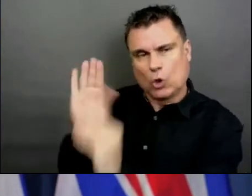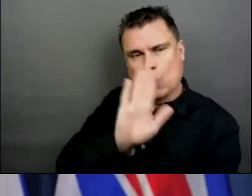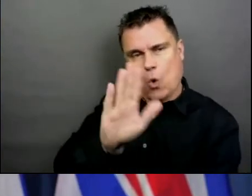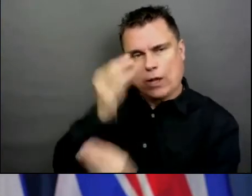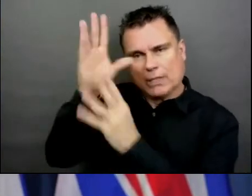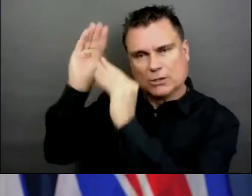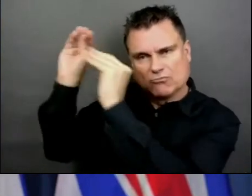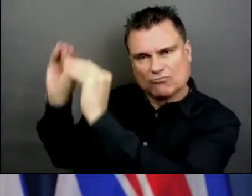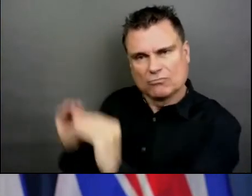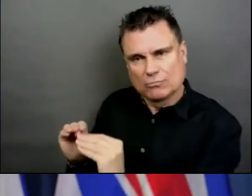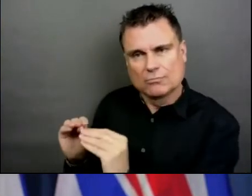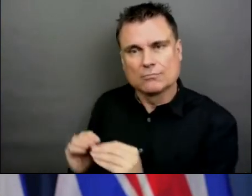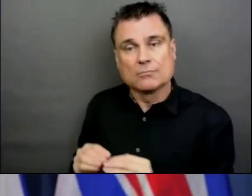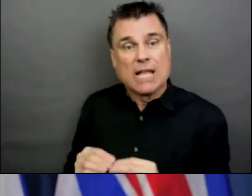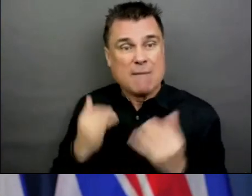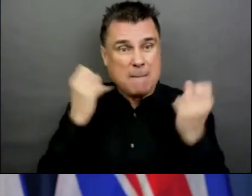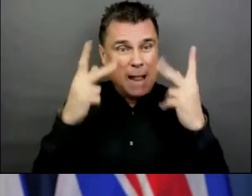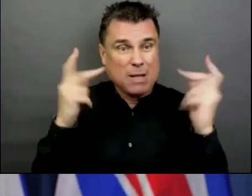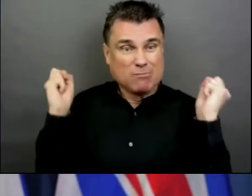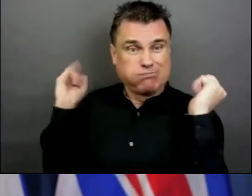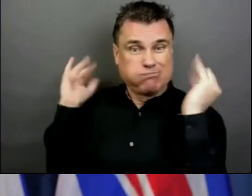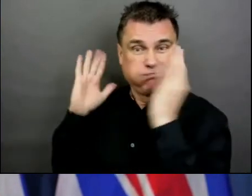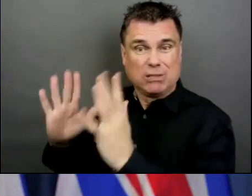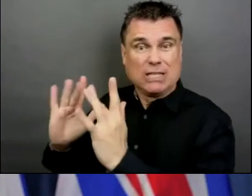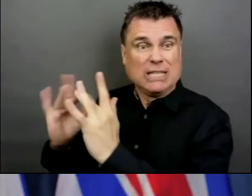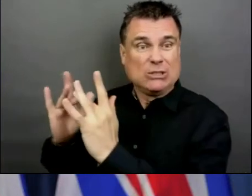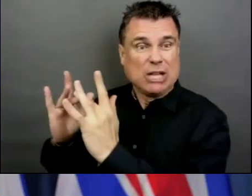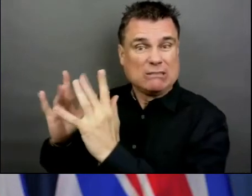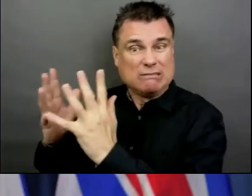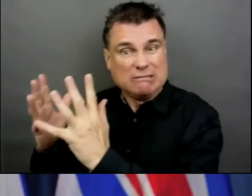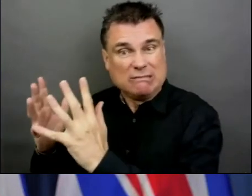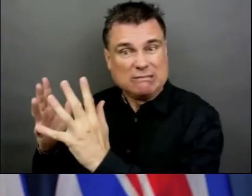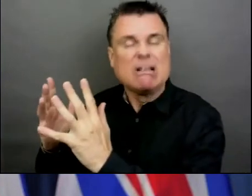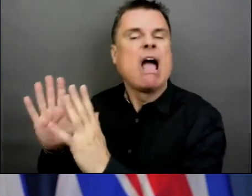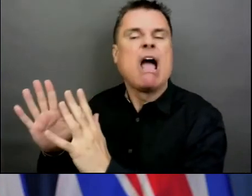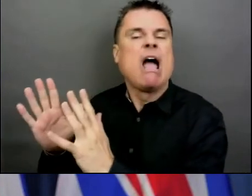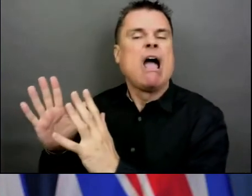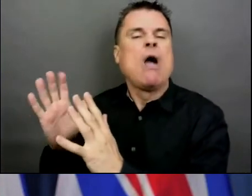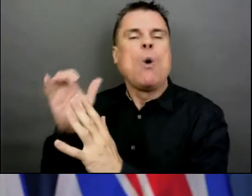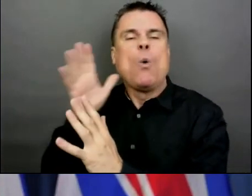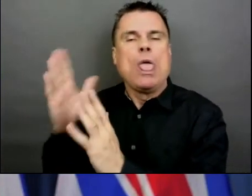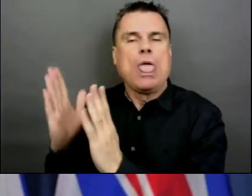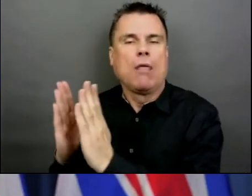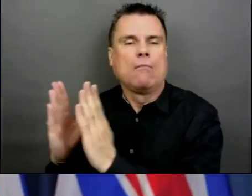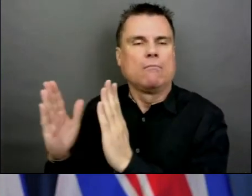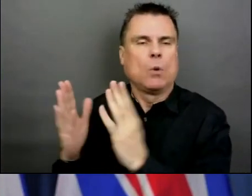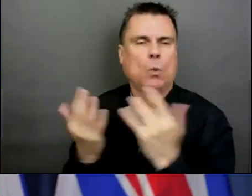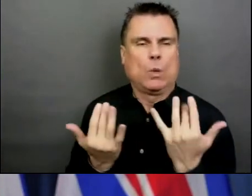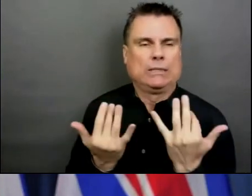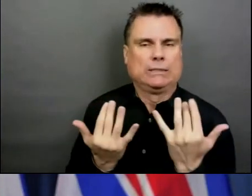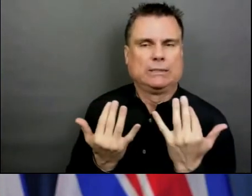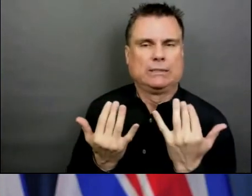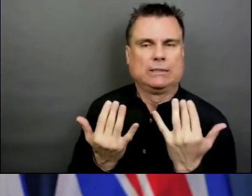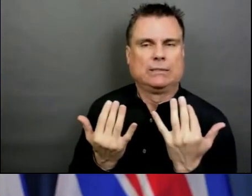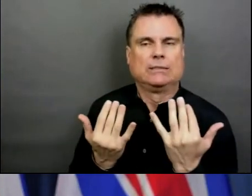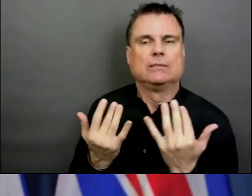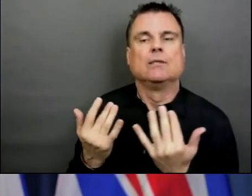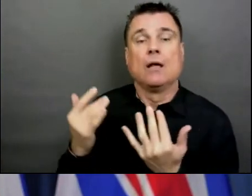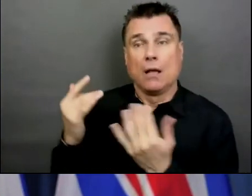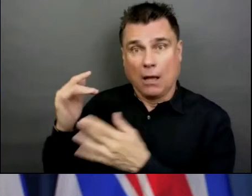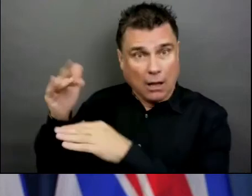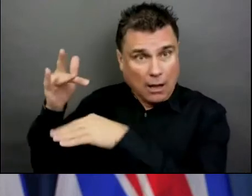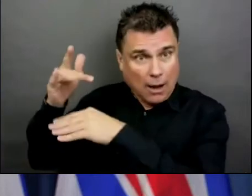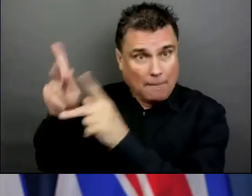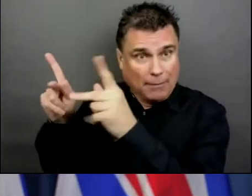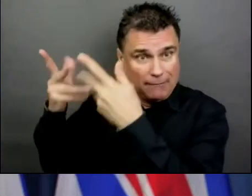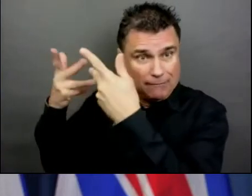for your user volume to decrease. One last bit of news. Depending on how you use your personal vehicle, you may